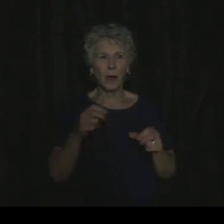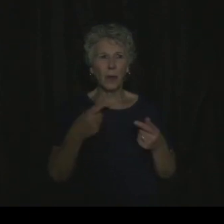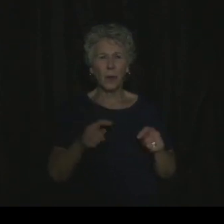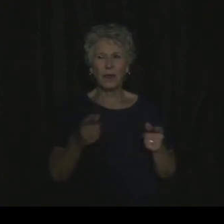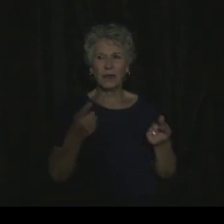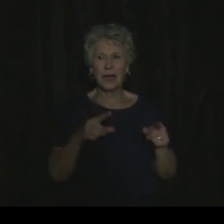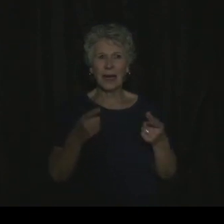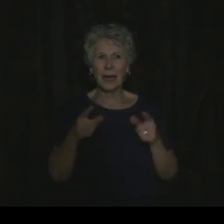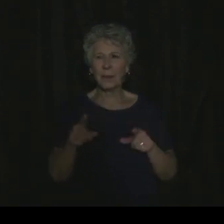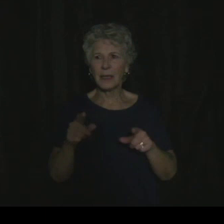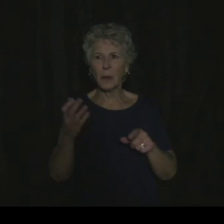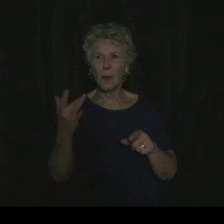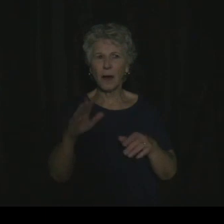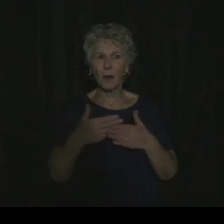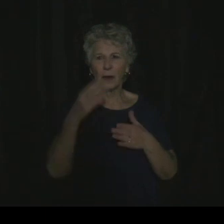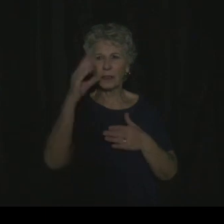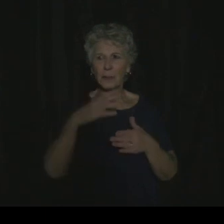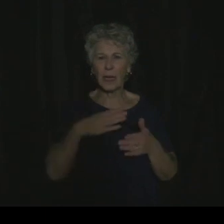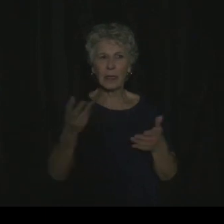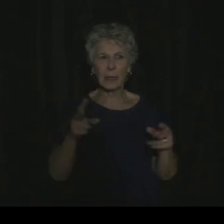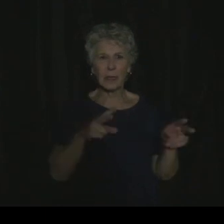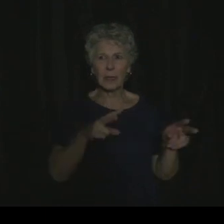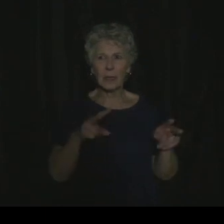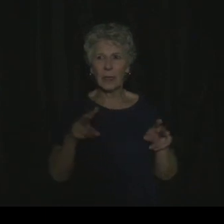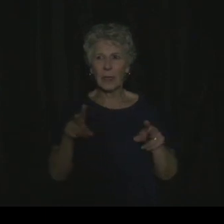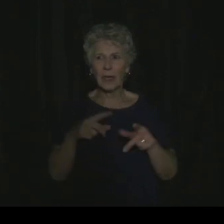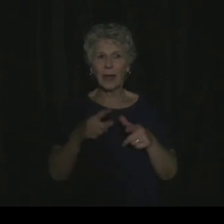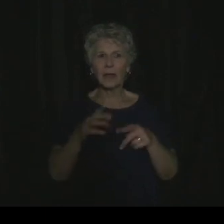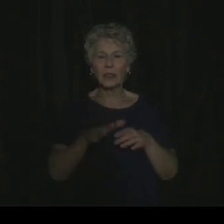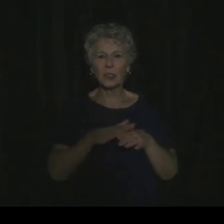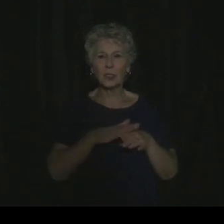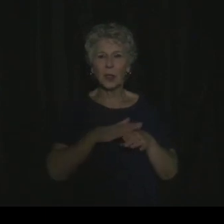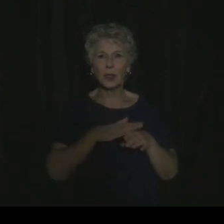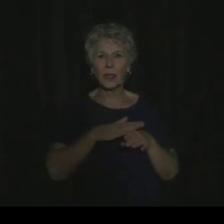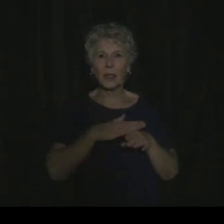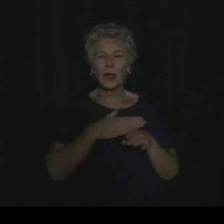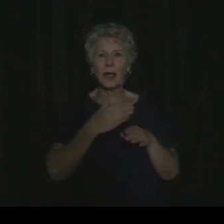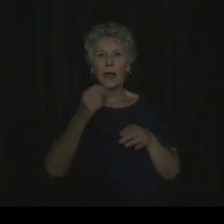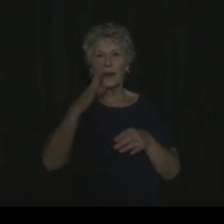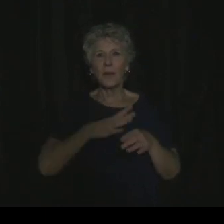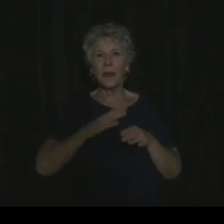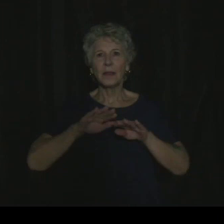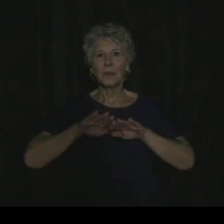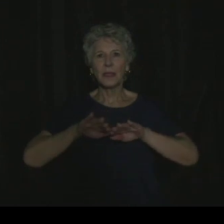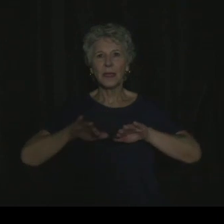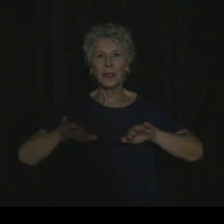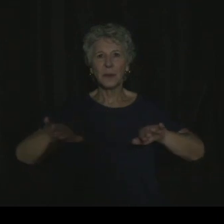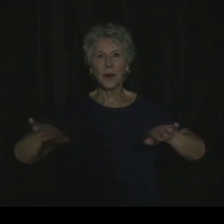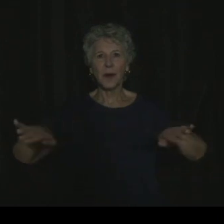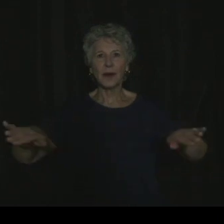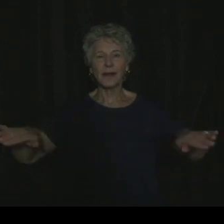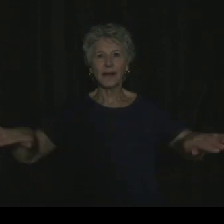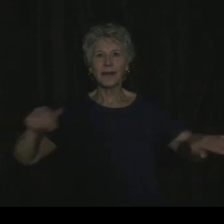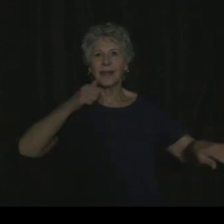what they were witnessing, what was going on. And slowly but surely, the men in the middle started to part, like Moses parting the